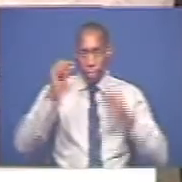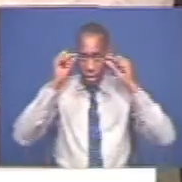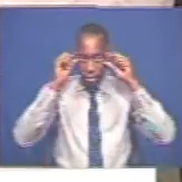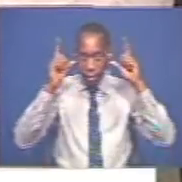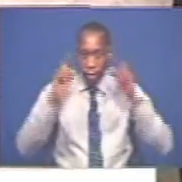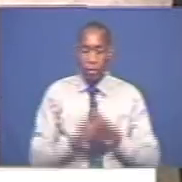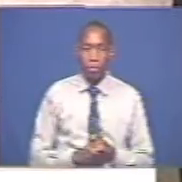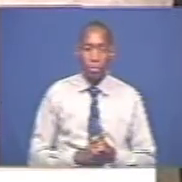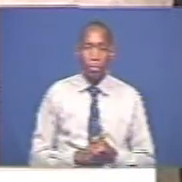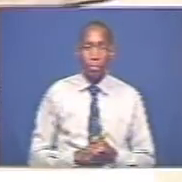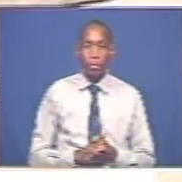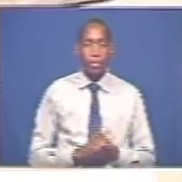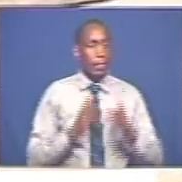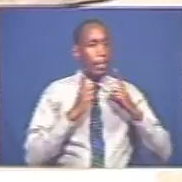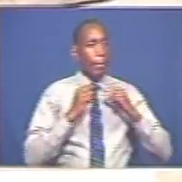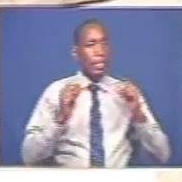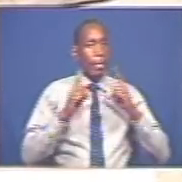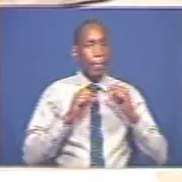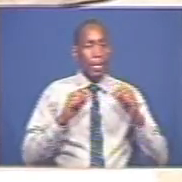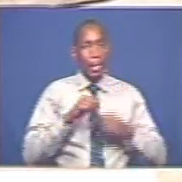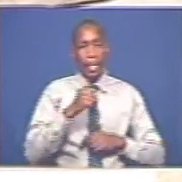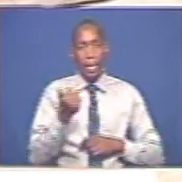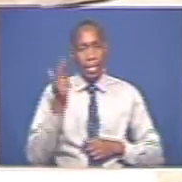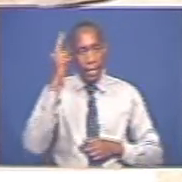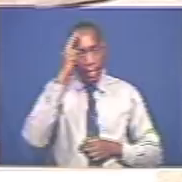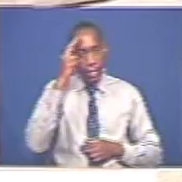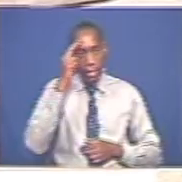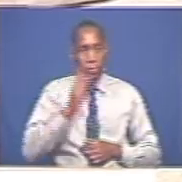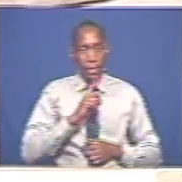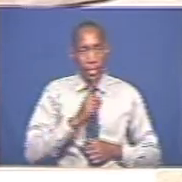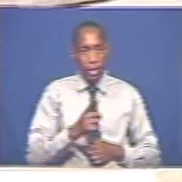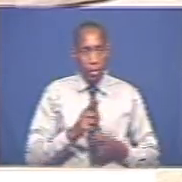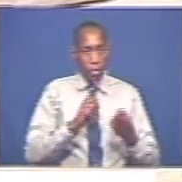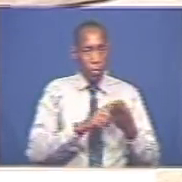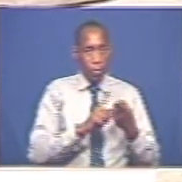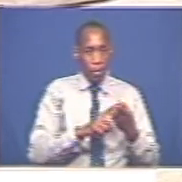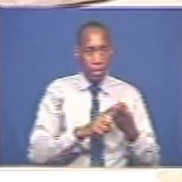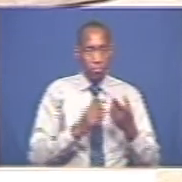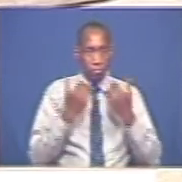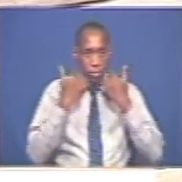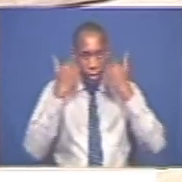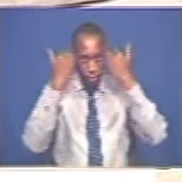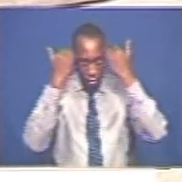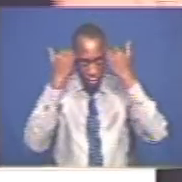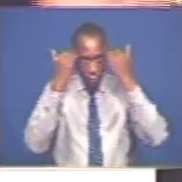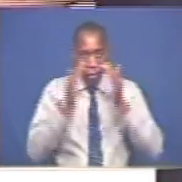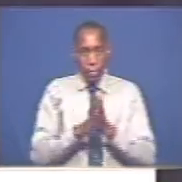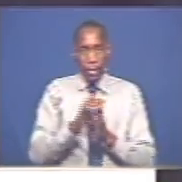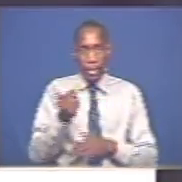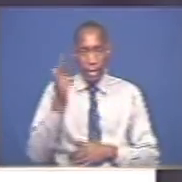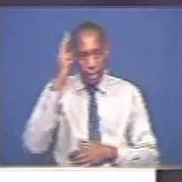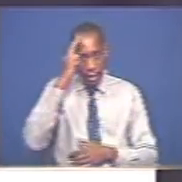up. Pasi, are there any other trigger factors you would say? One is already into depression, and there are trigger factors around